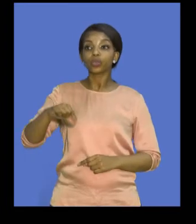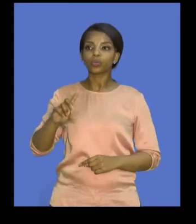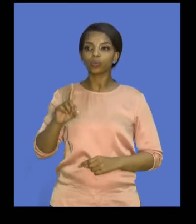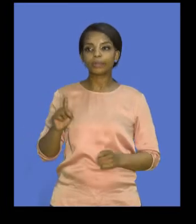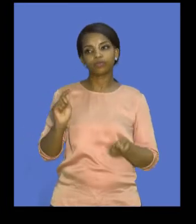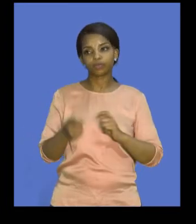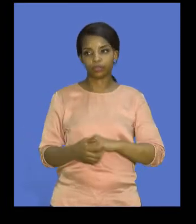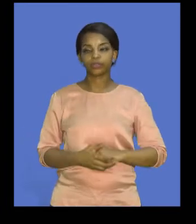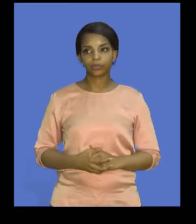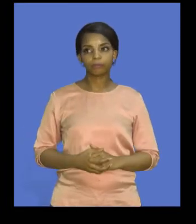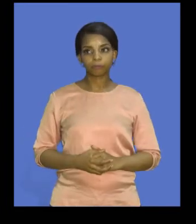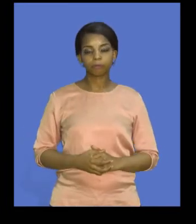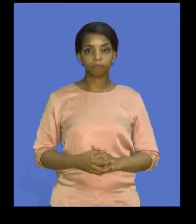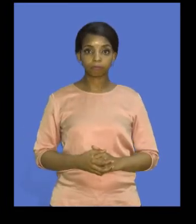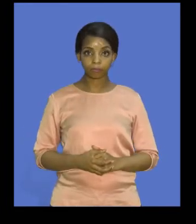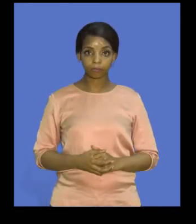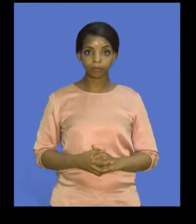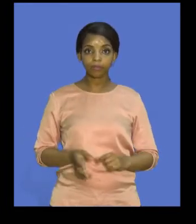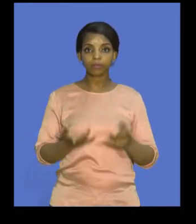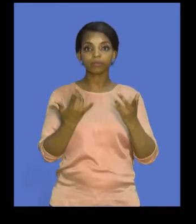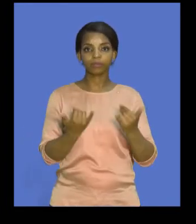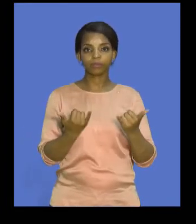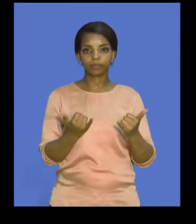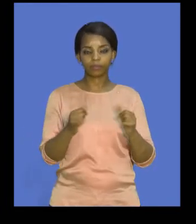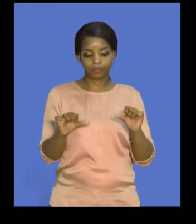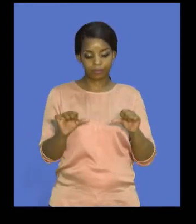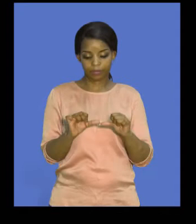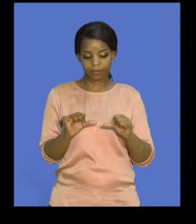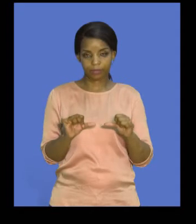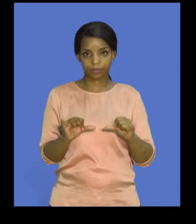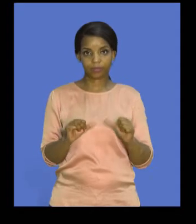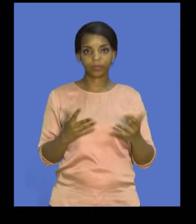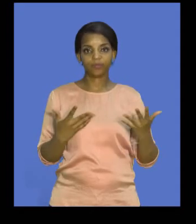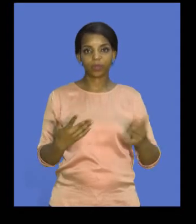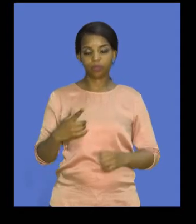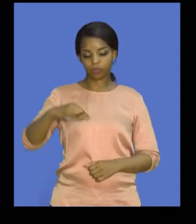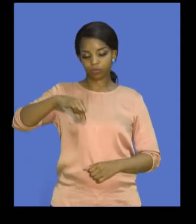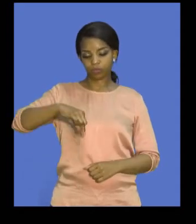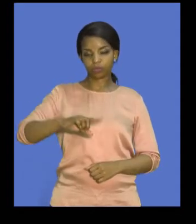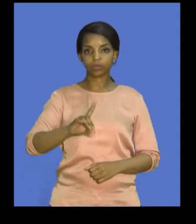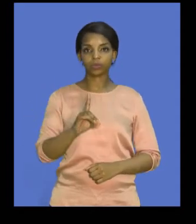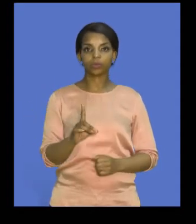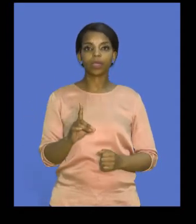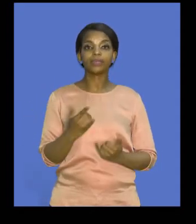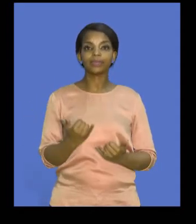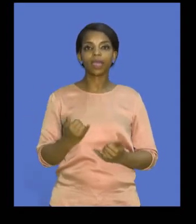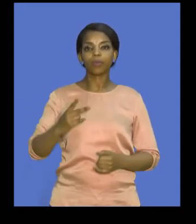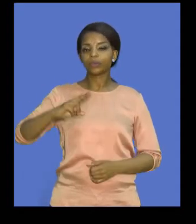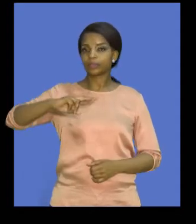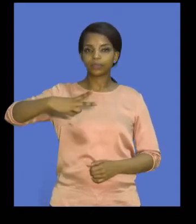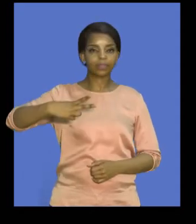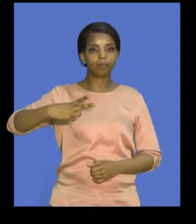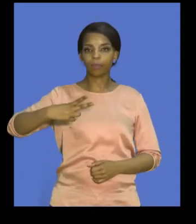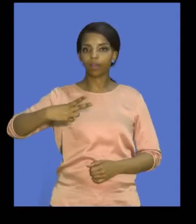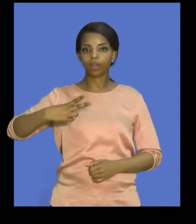double the size of the charge of Q1 and keep the distance the same as well as the magnitude of charge